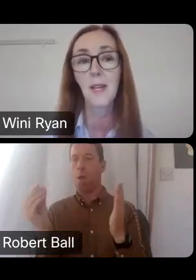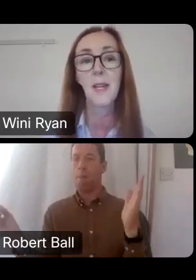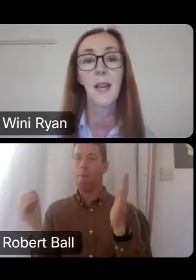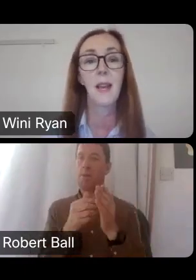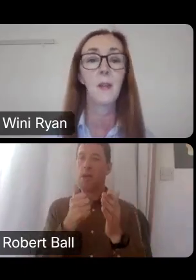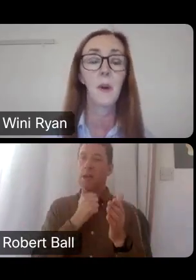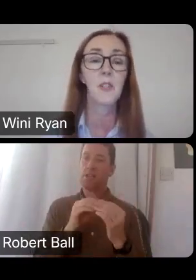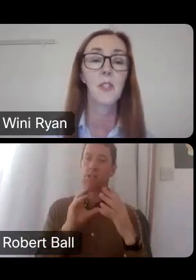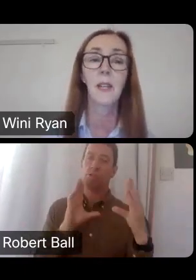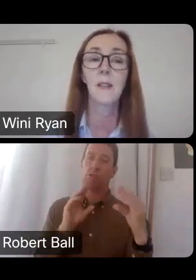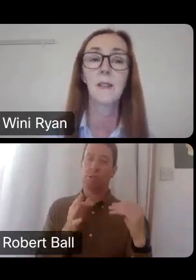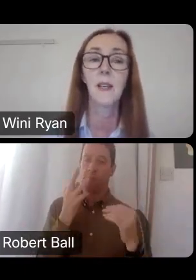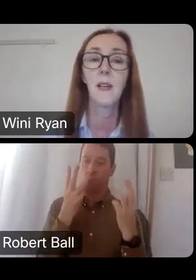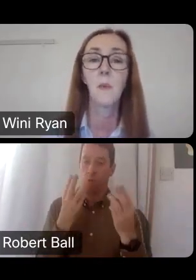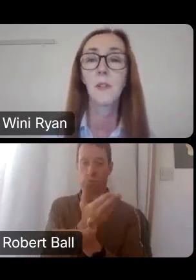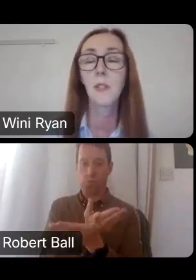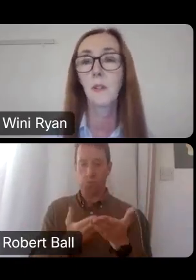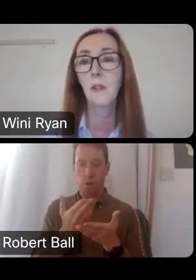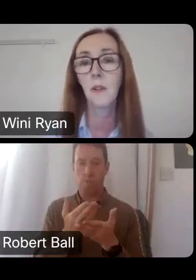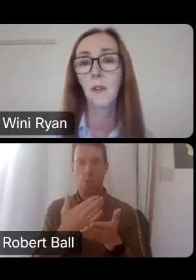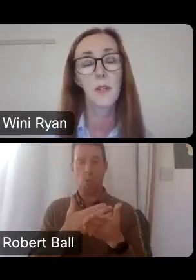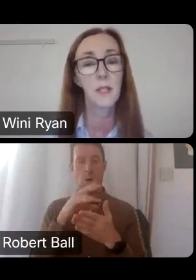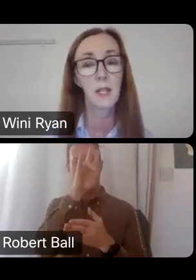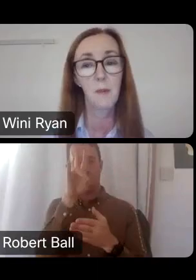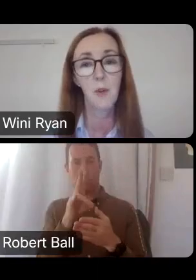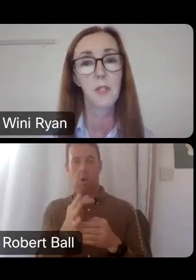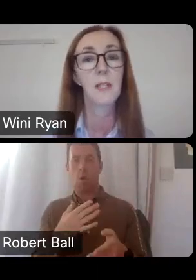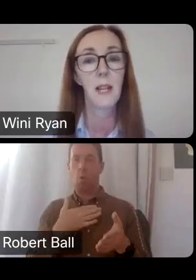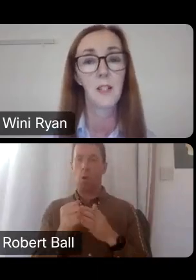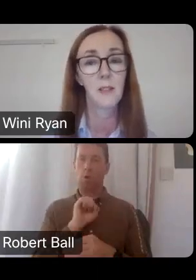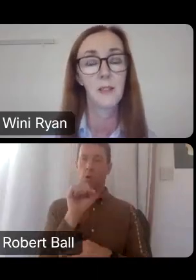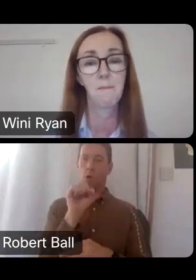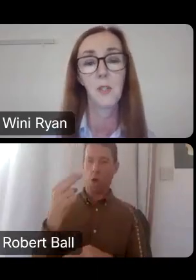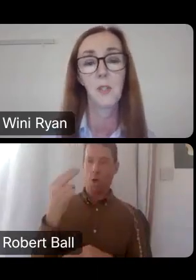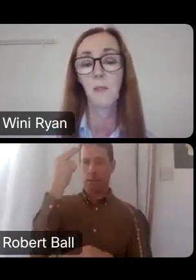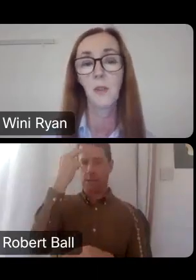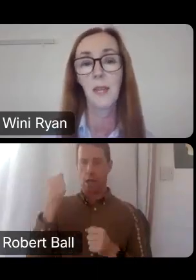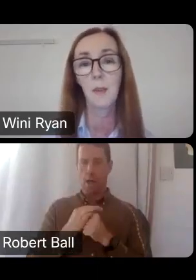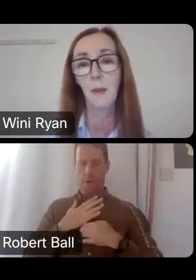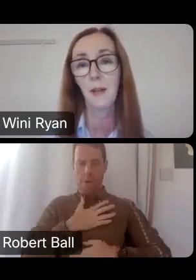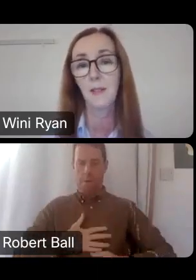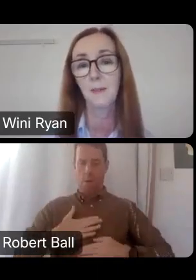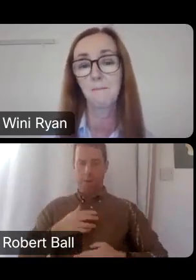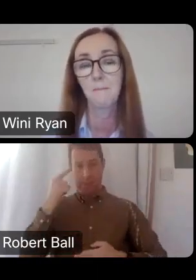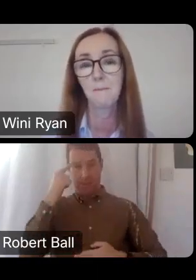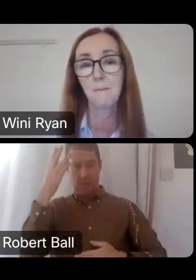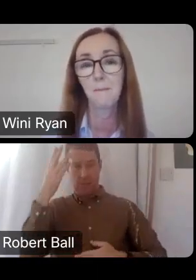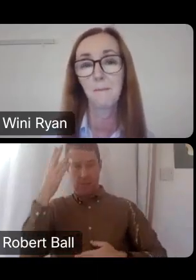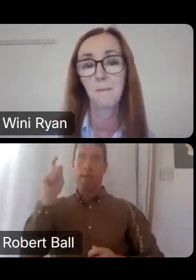those. And the question is, what's your understanding of emotional intelligence? Just have a think about that.